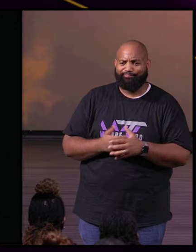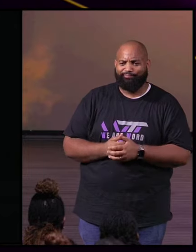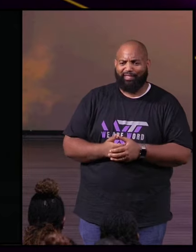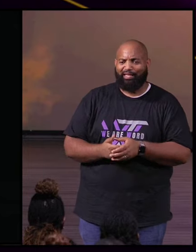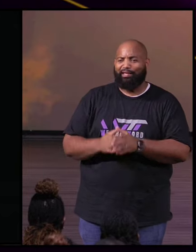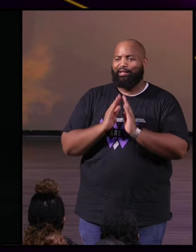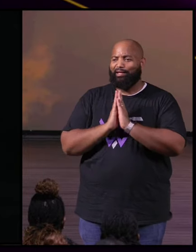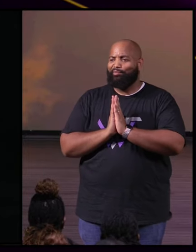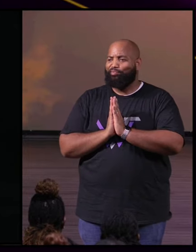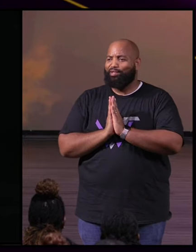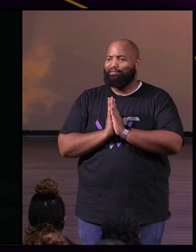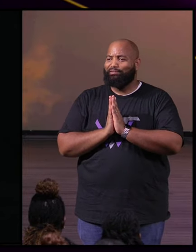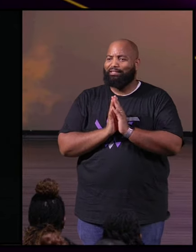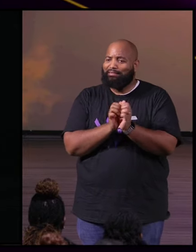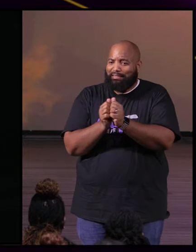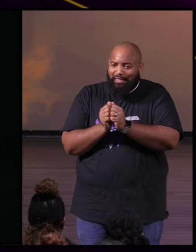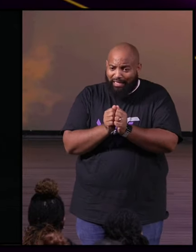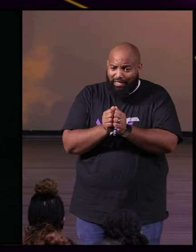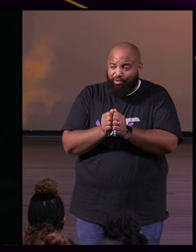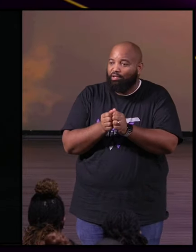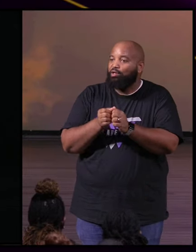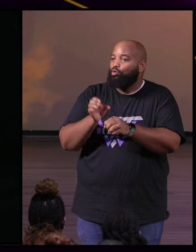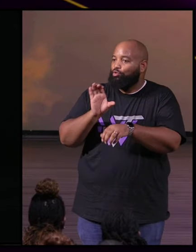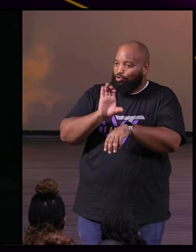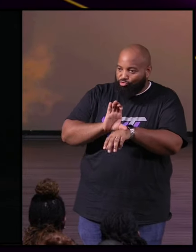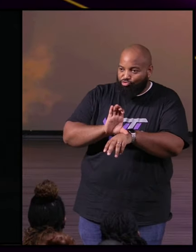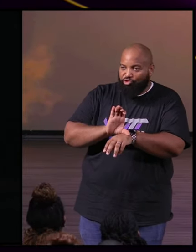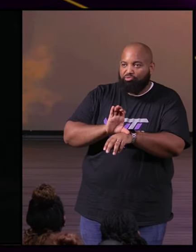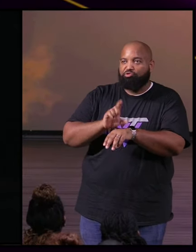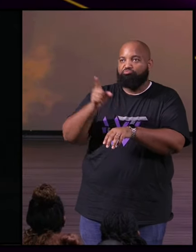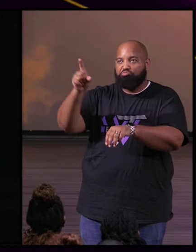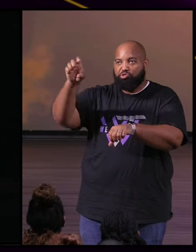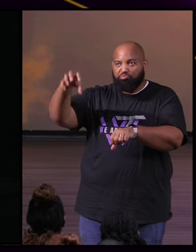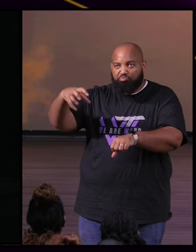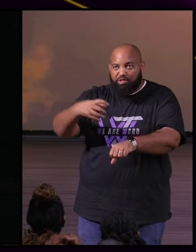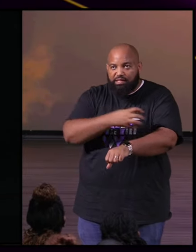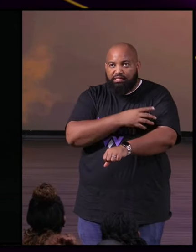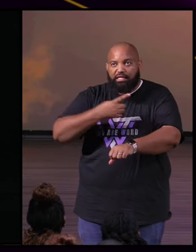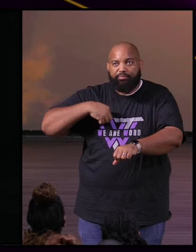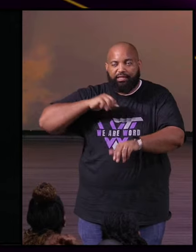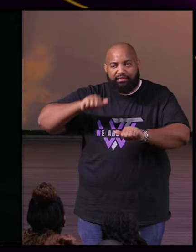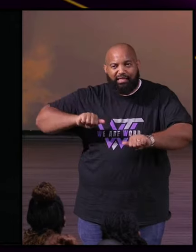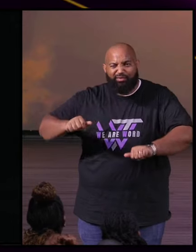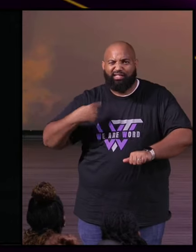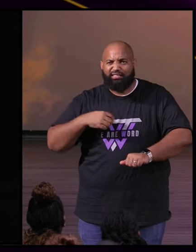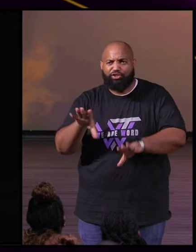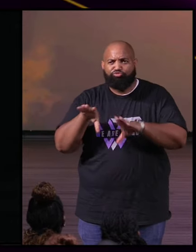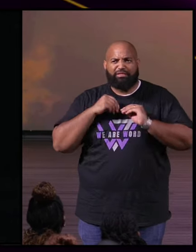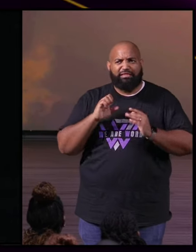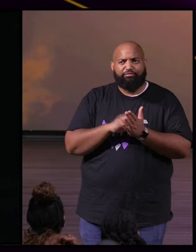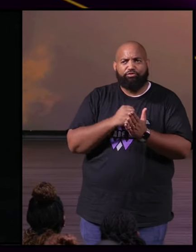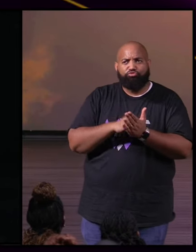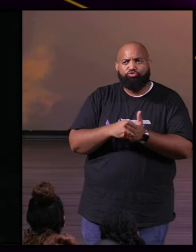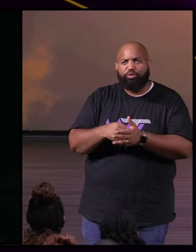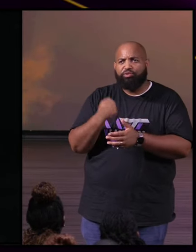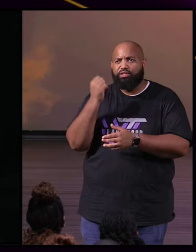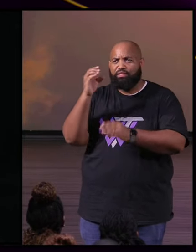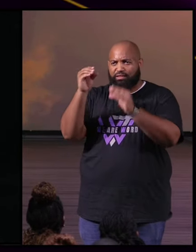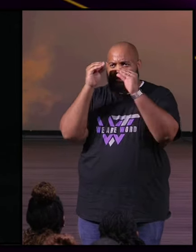I pray now, God, that collectively as a church, you would enable us to receive the word that you're about to give